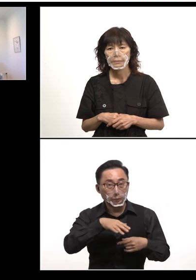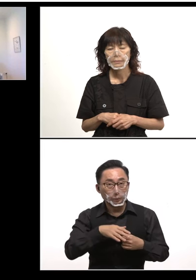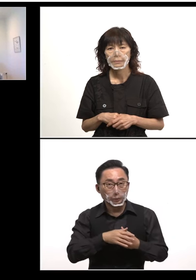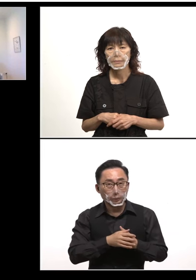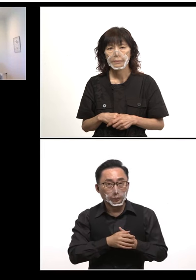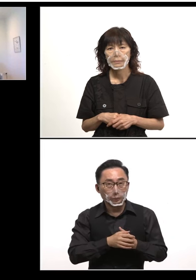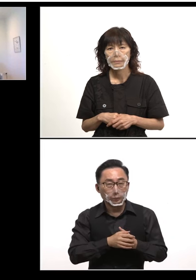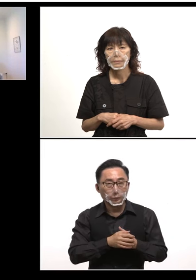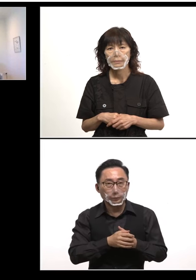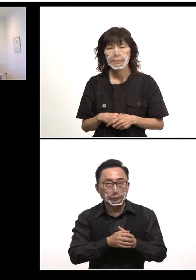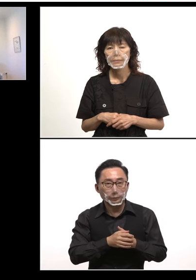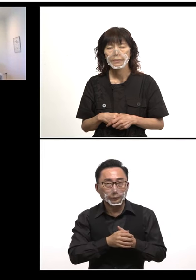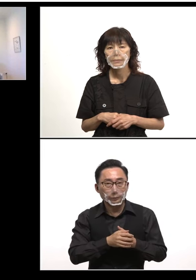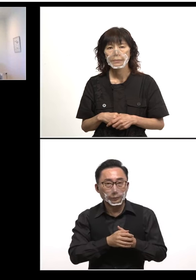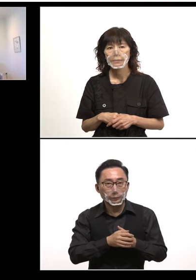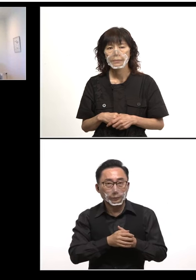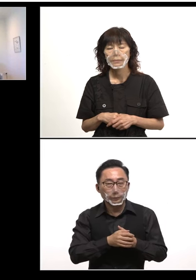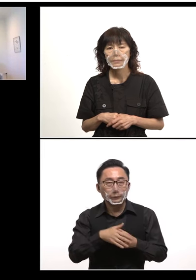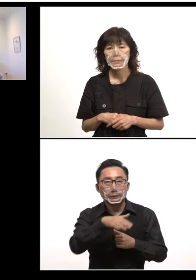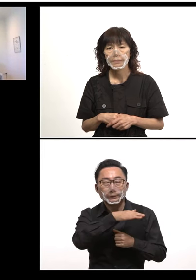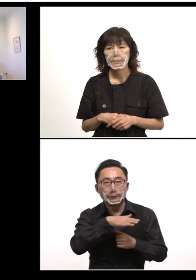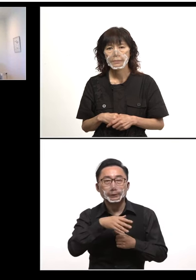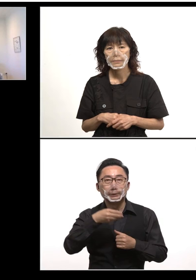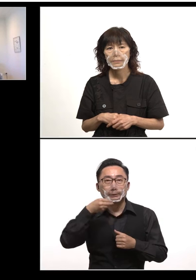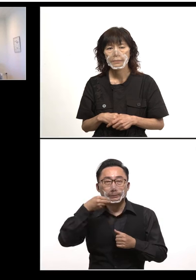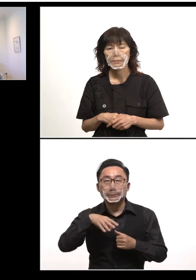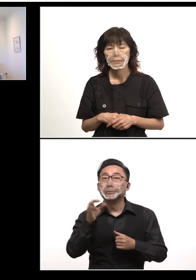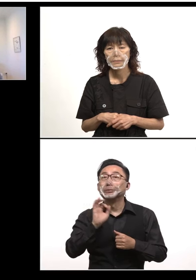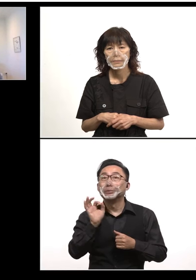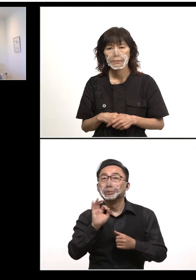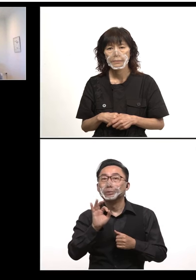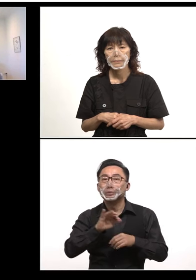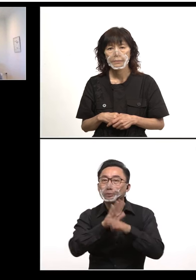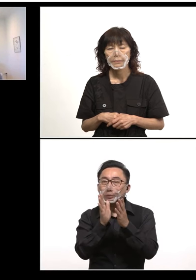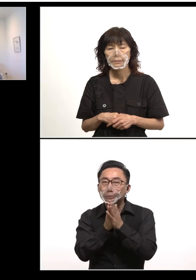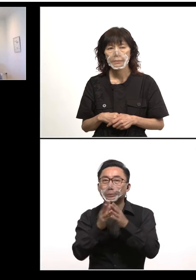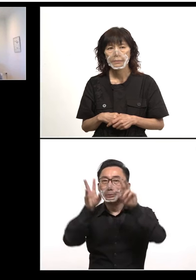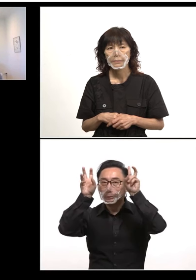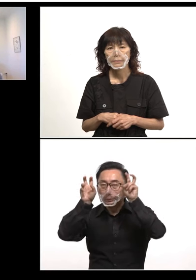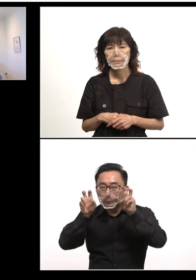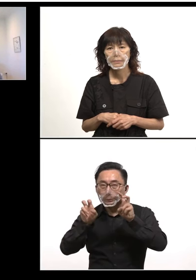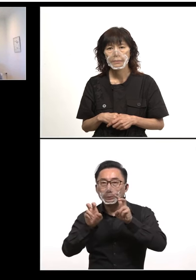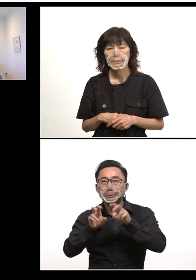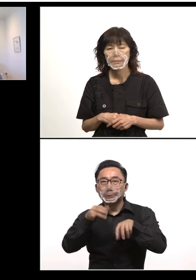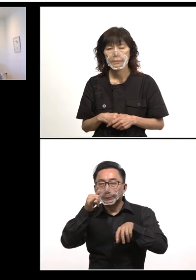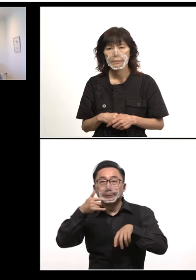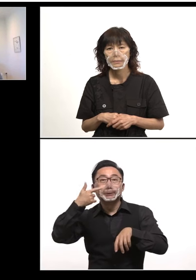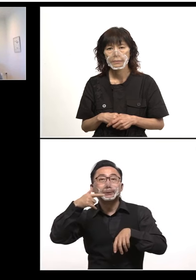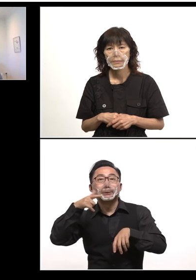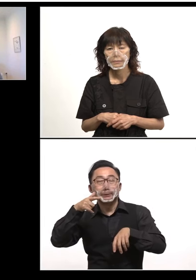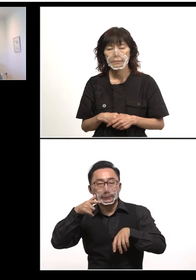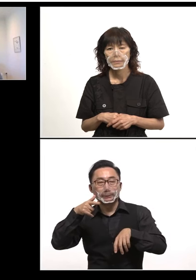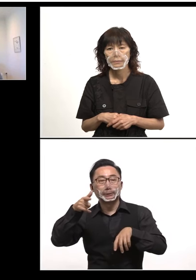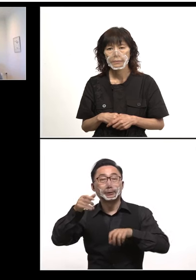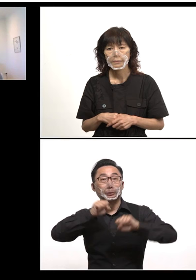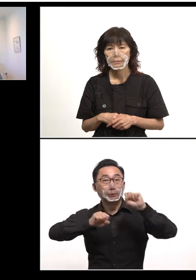experience with, to get them thinking about that, and allows them, I think, to get into what I feel honored